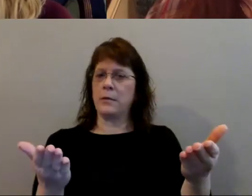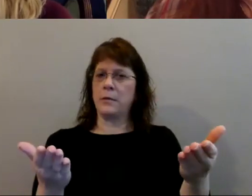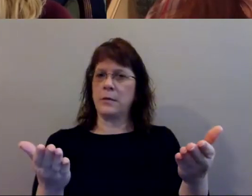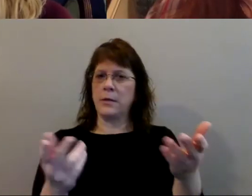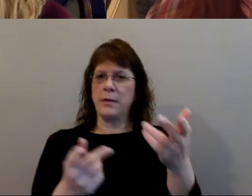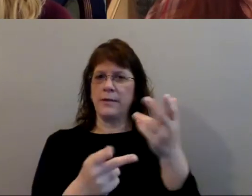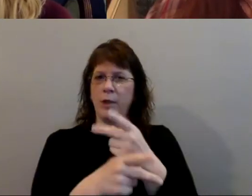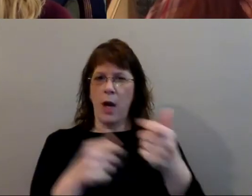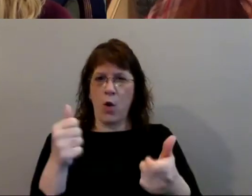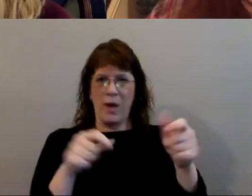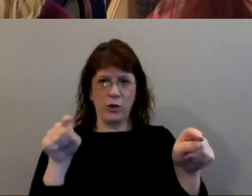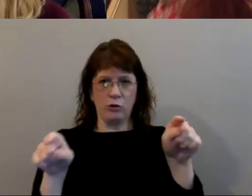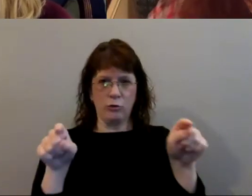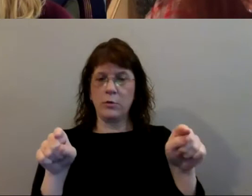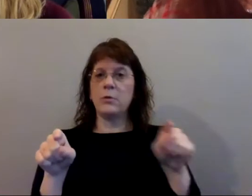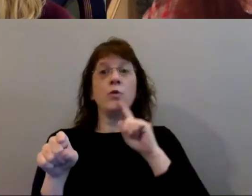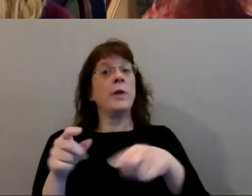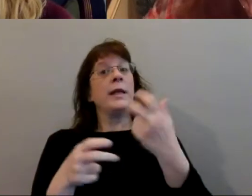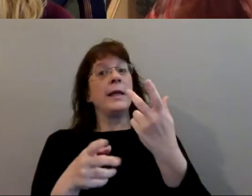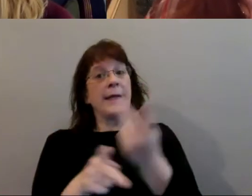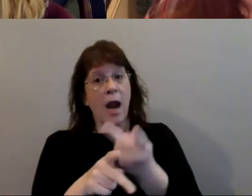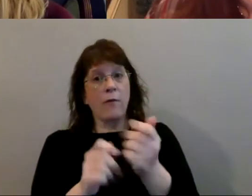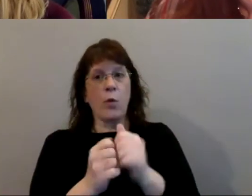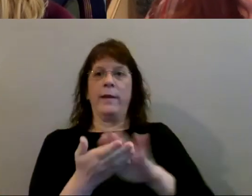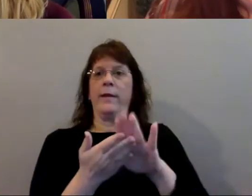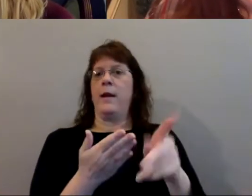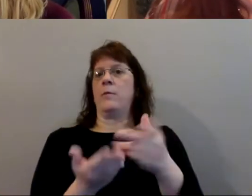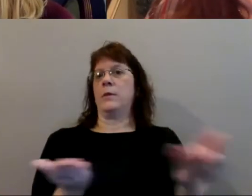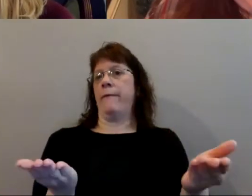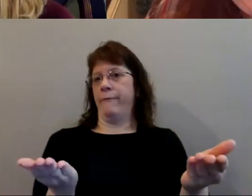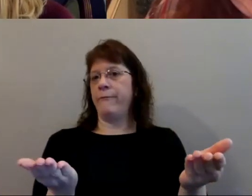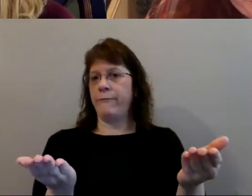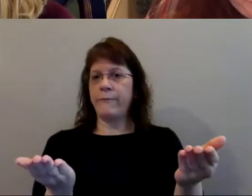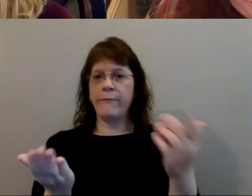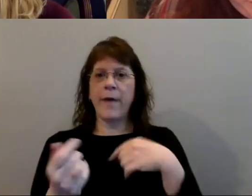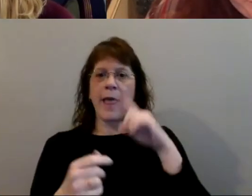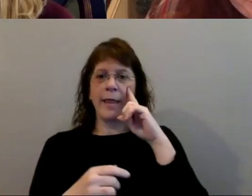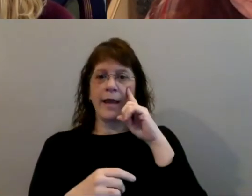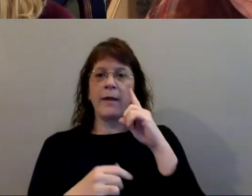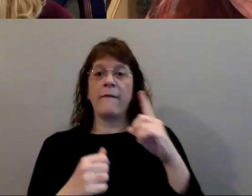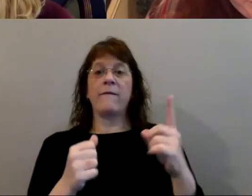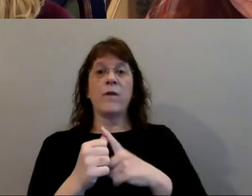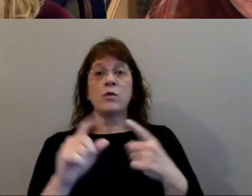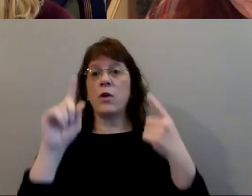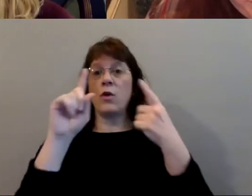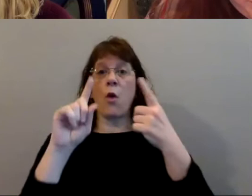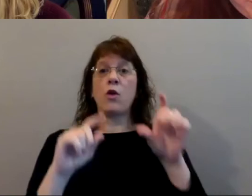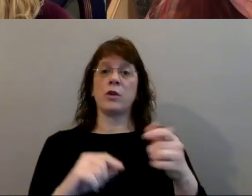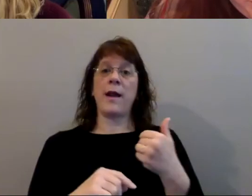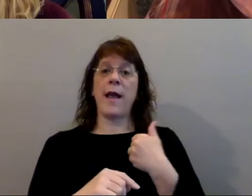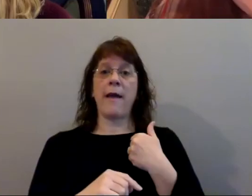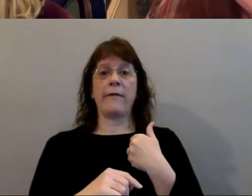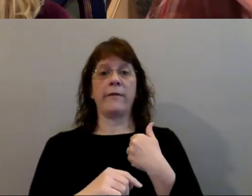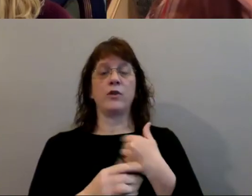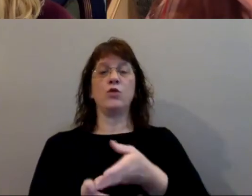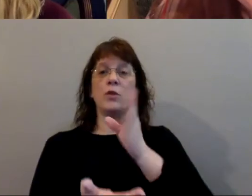So I think we have to be really careful with the cleanup stuff. And I think the first goal we should have is to stop emitting it